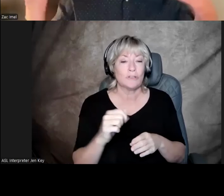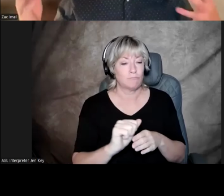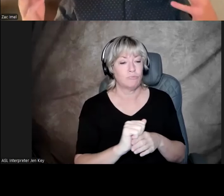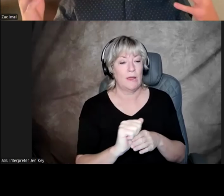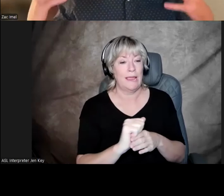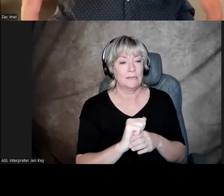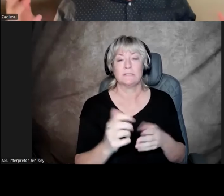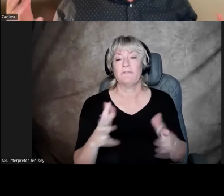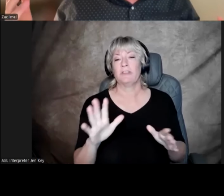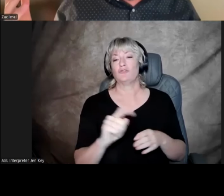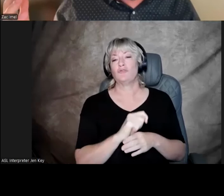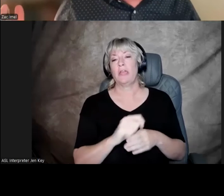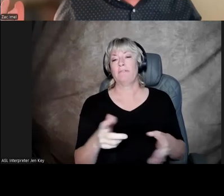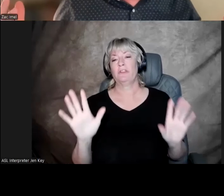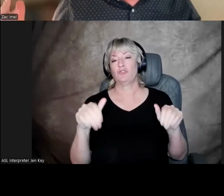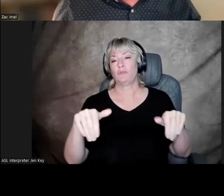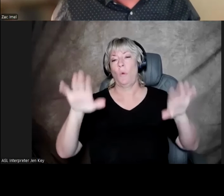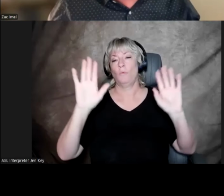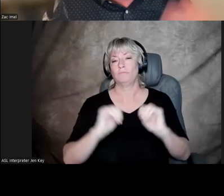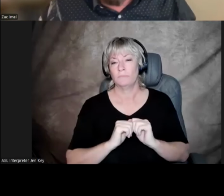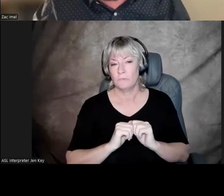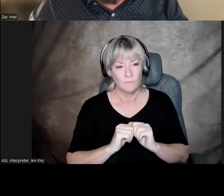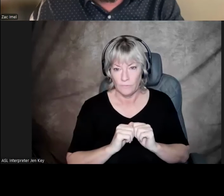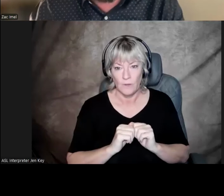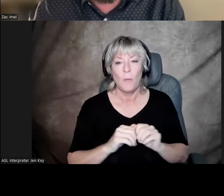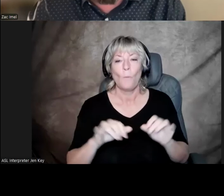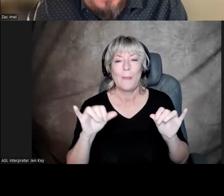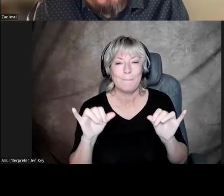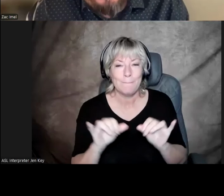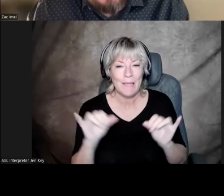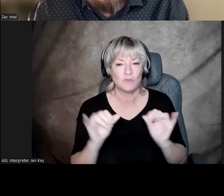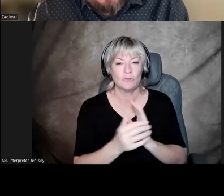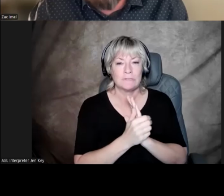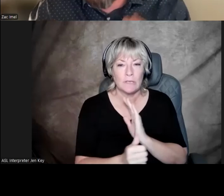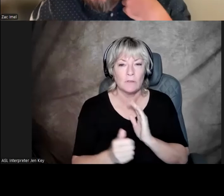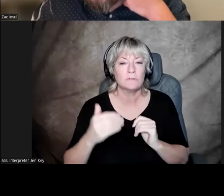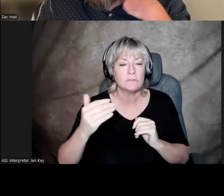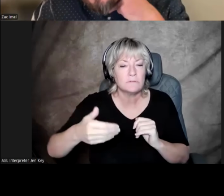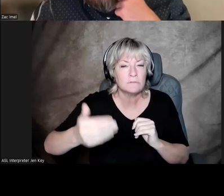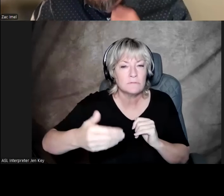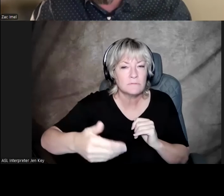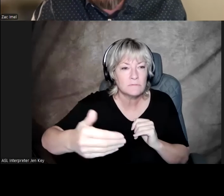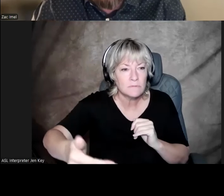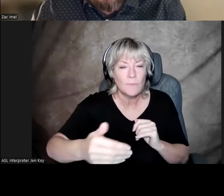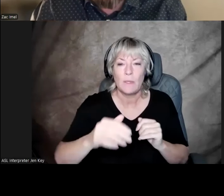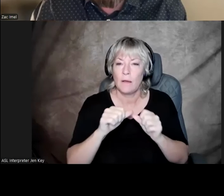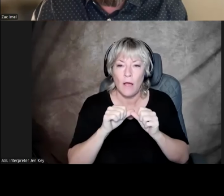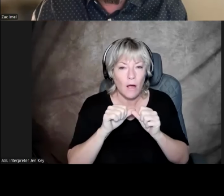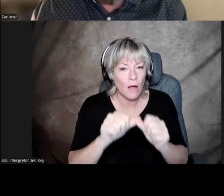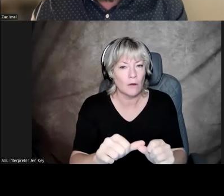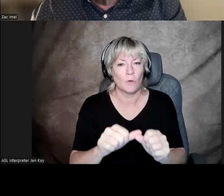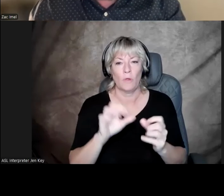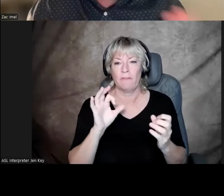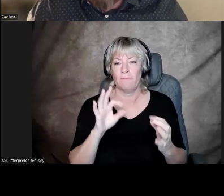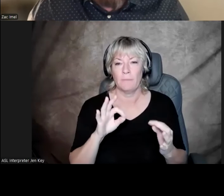you're trained, go for it. We then measure skill use over time. We have to give ongoing feedback.